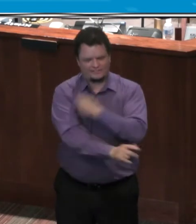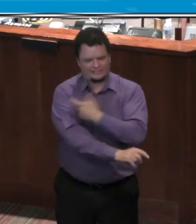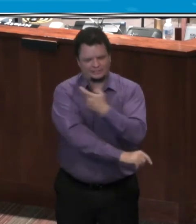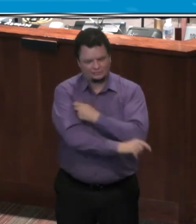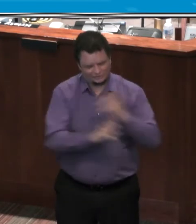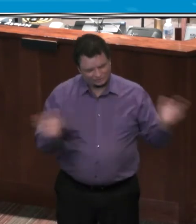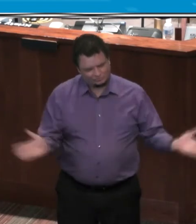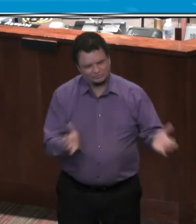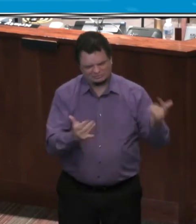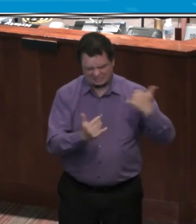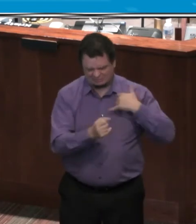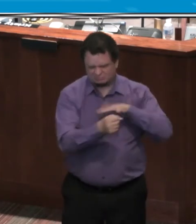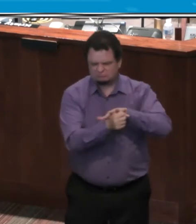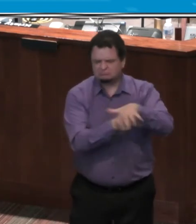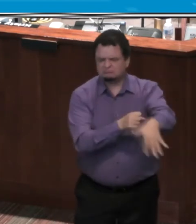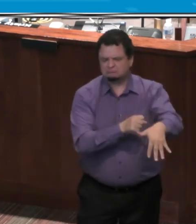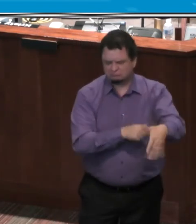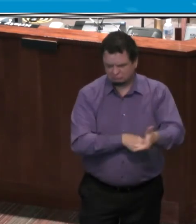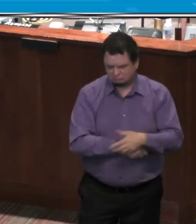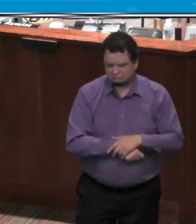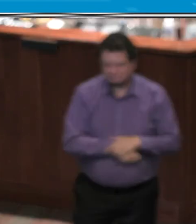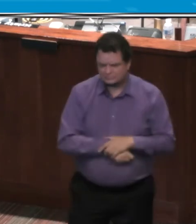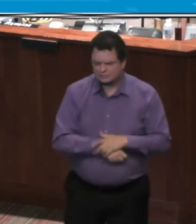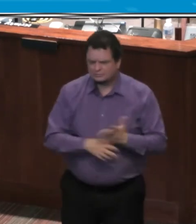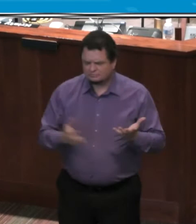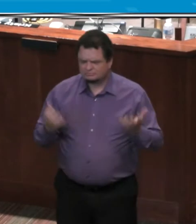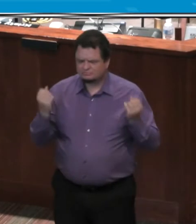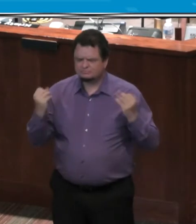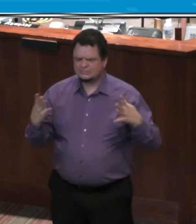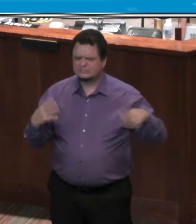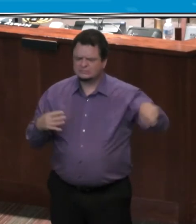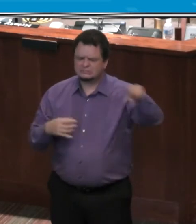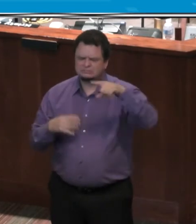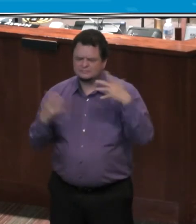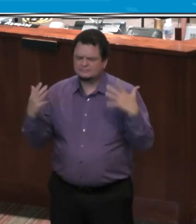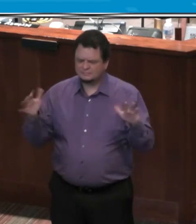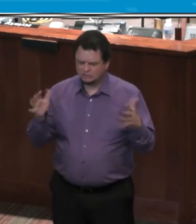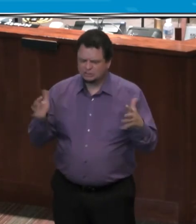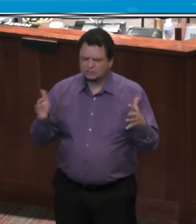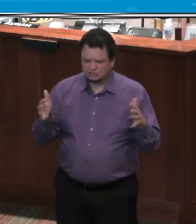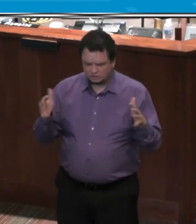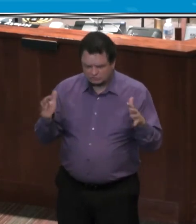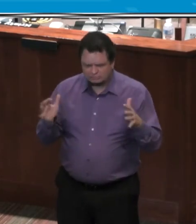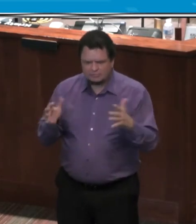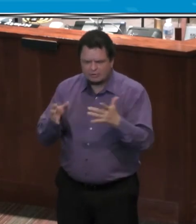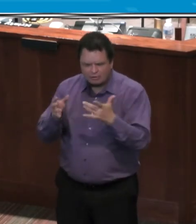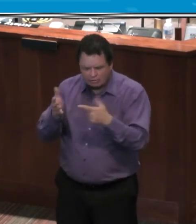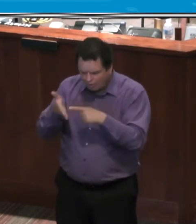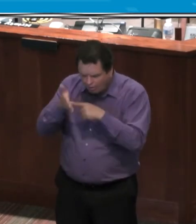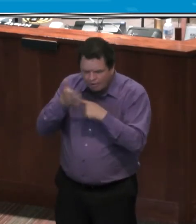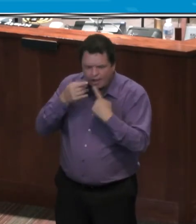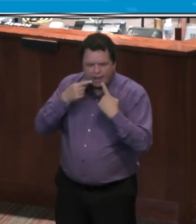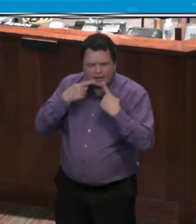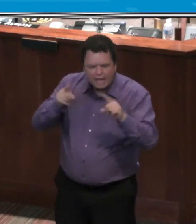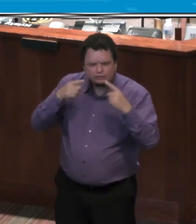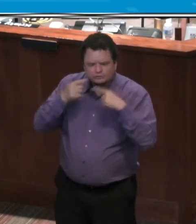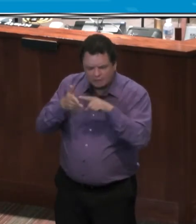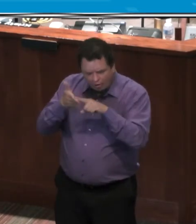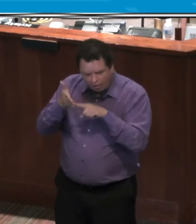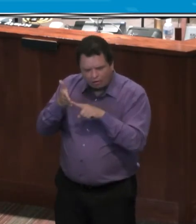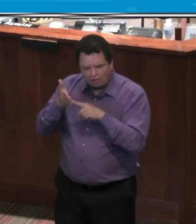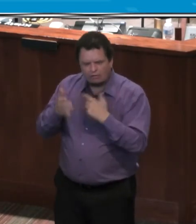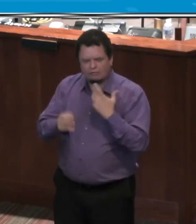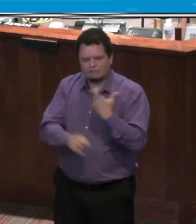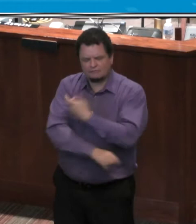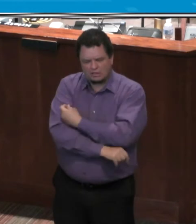had received the announcement that we are working with Matthews VU to provide services for